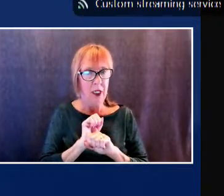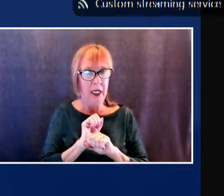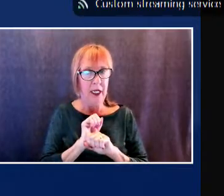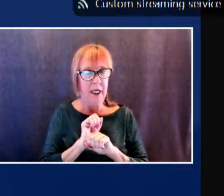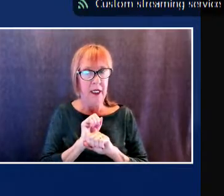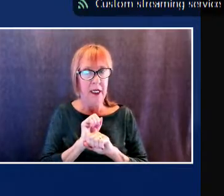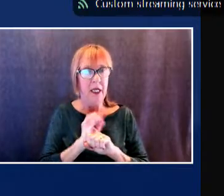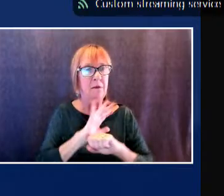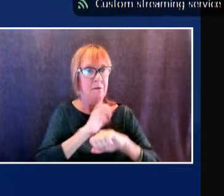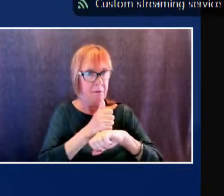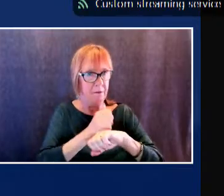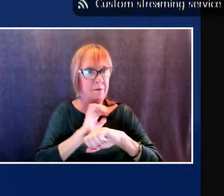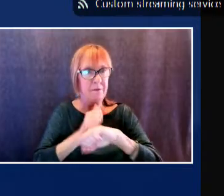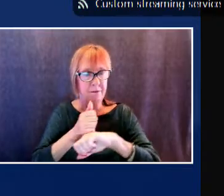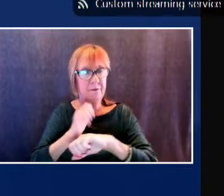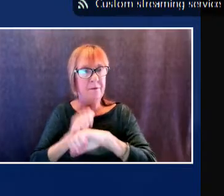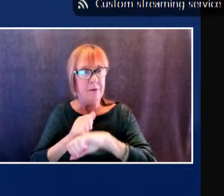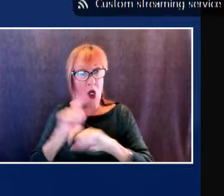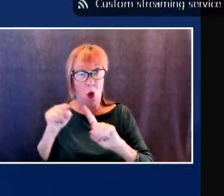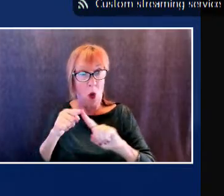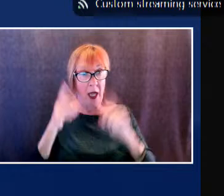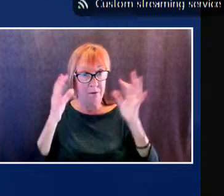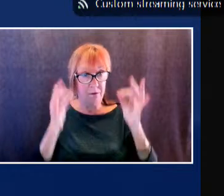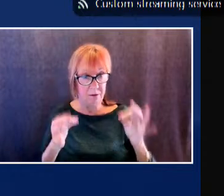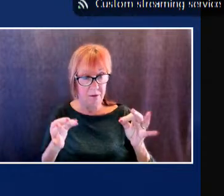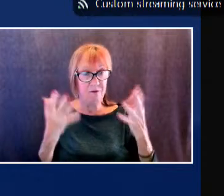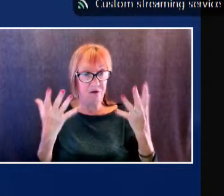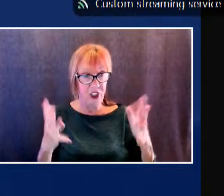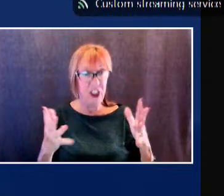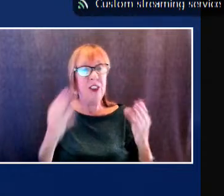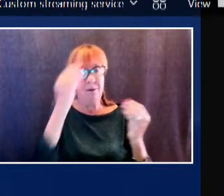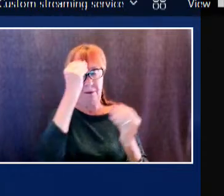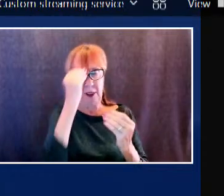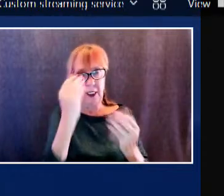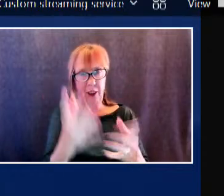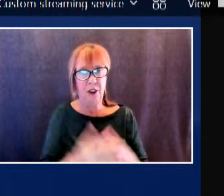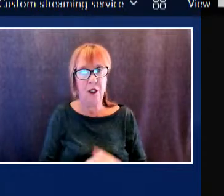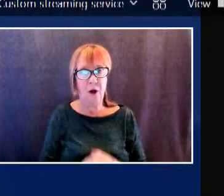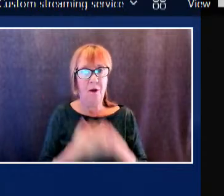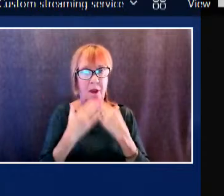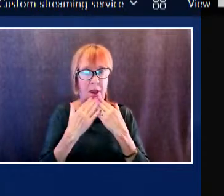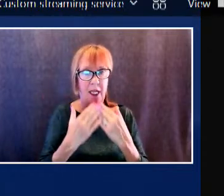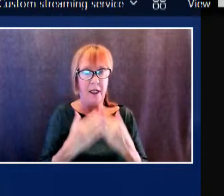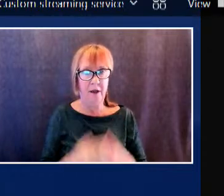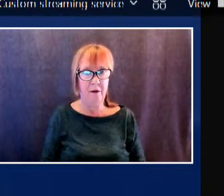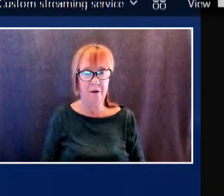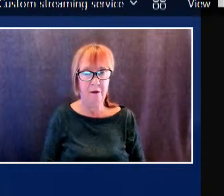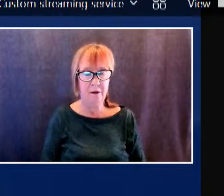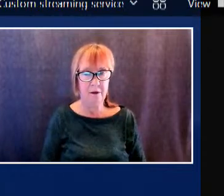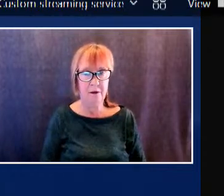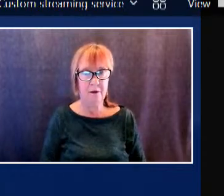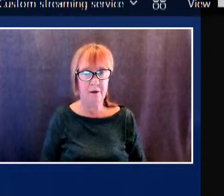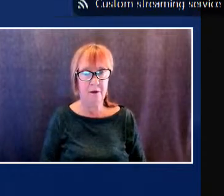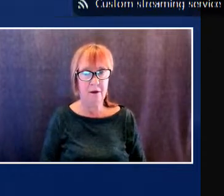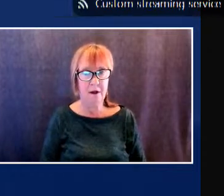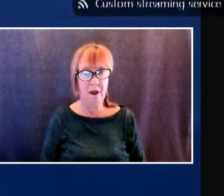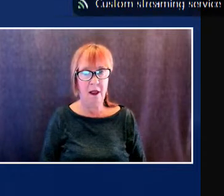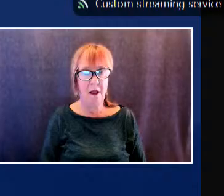once I have all of that information, I will be happy to share it with you. Thank you so much.